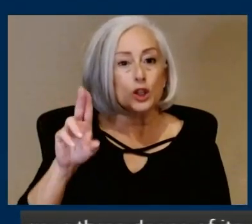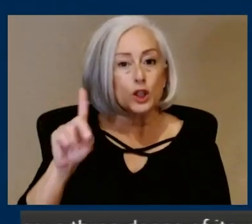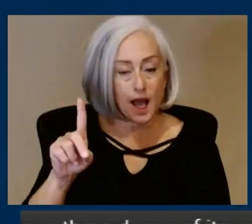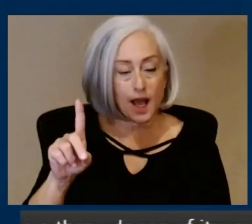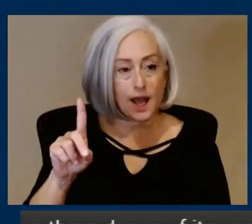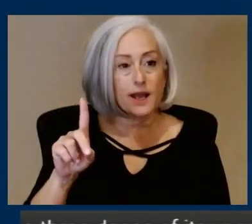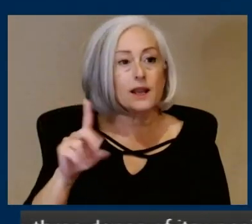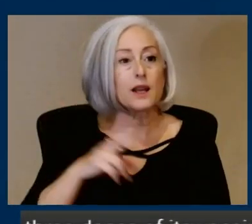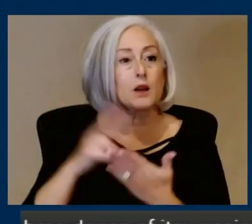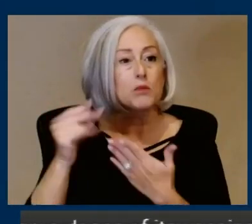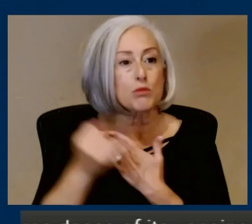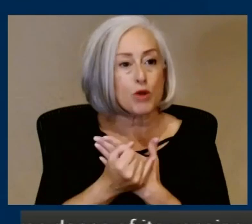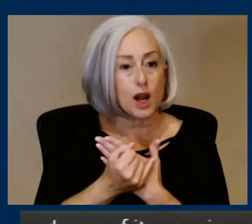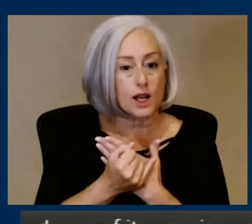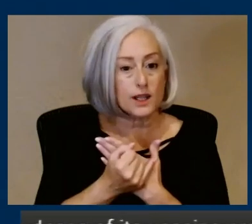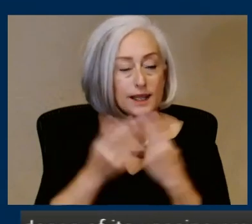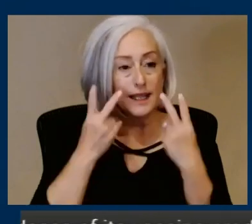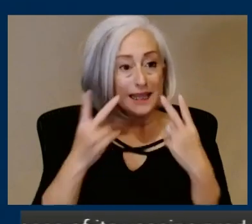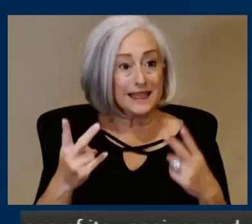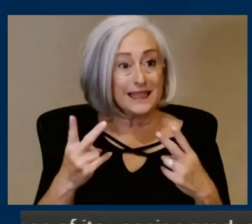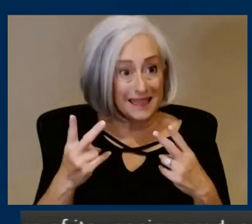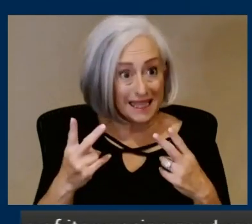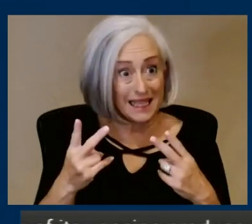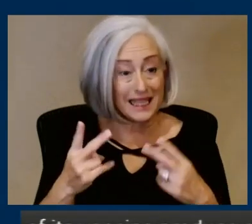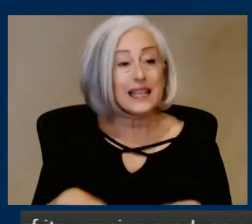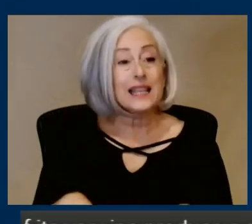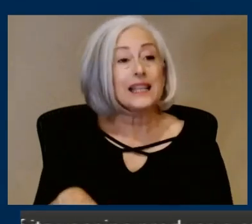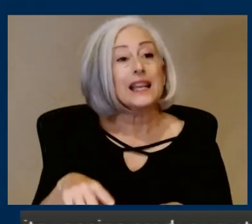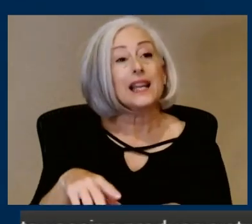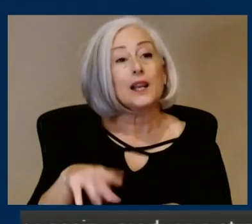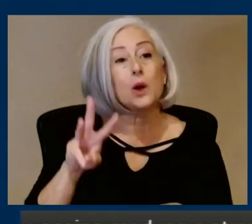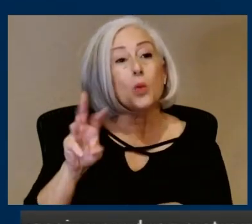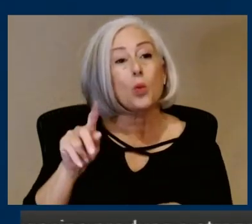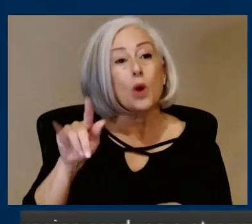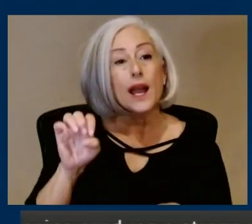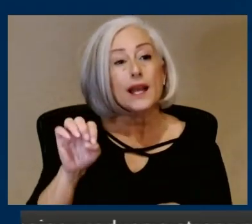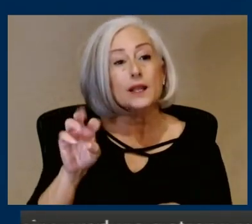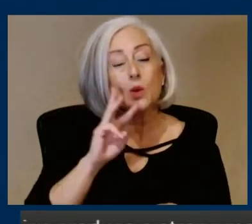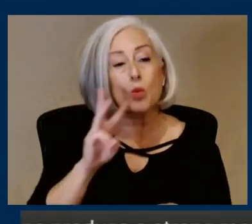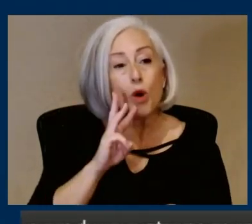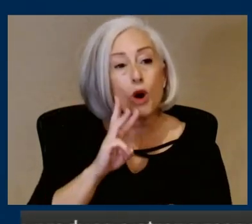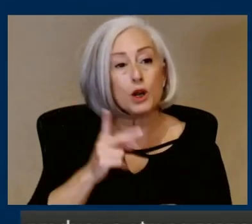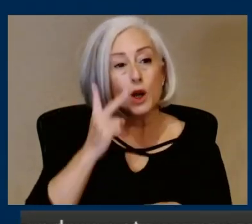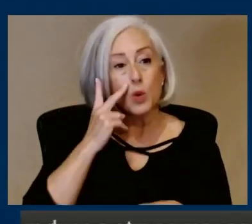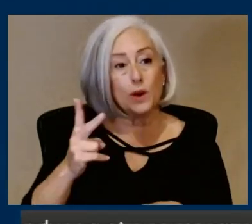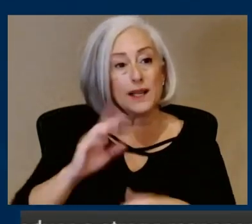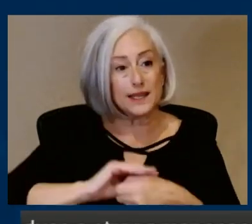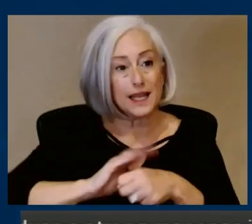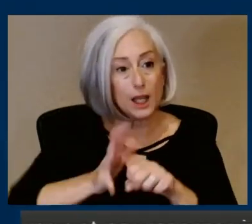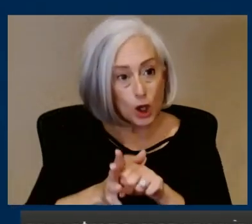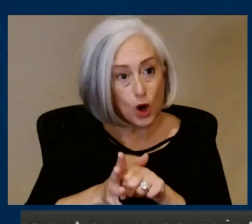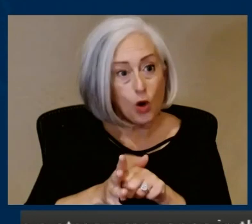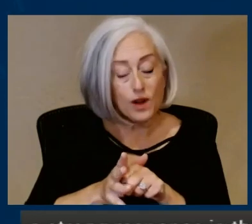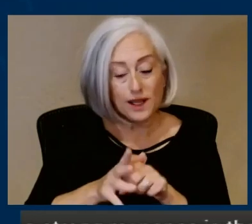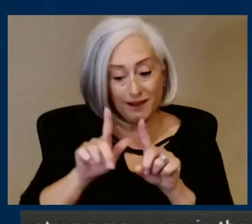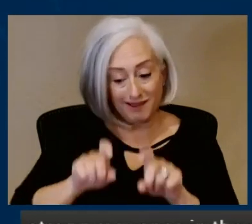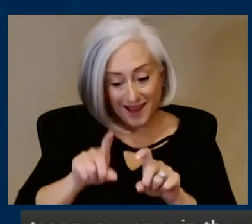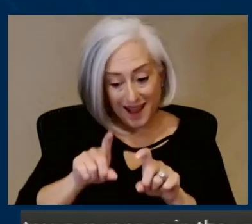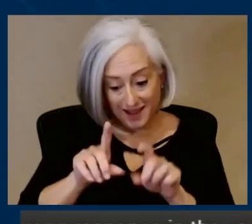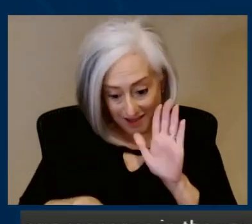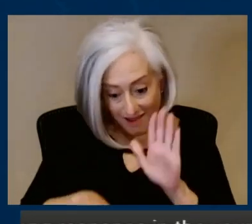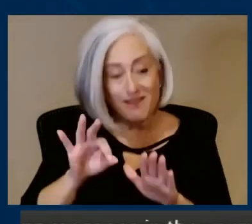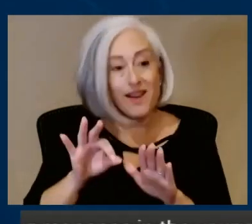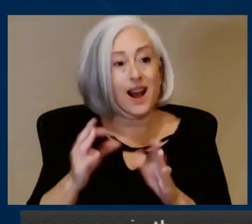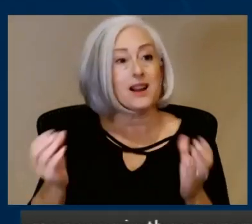on the rise in the wastewater in this area. Is this a surprise? Will we see it go up even more? One of you jump in and